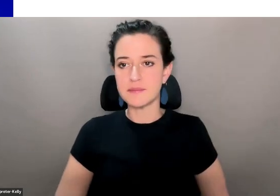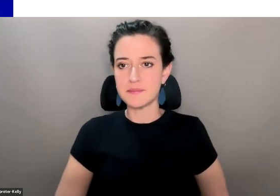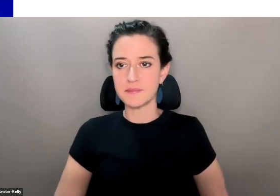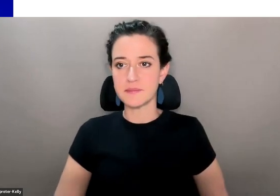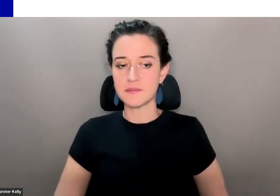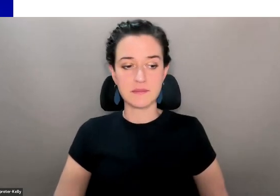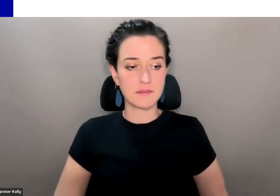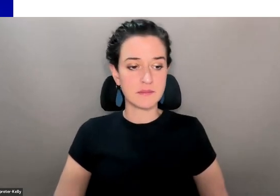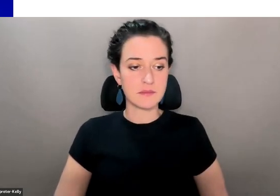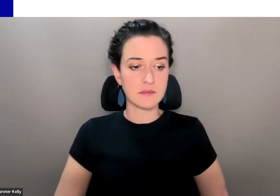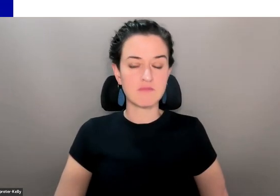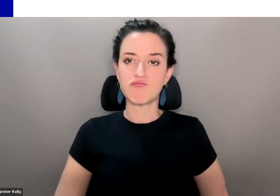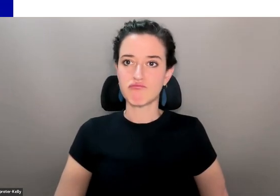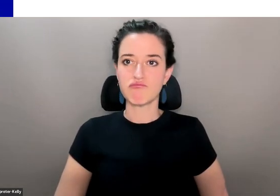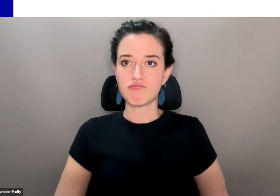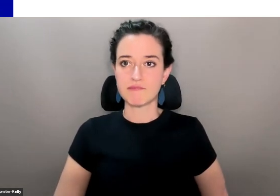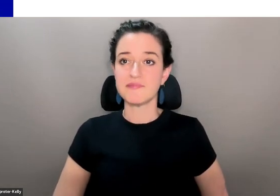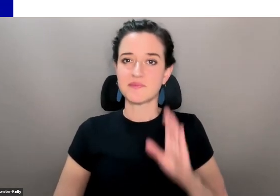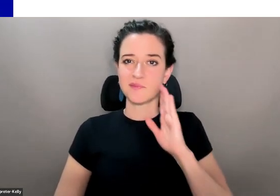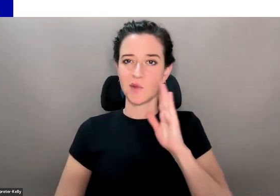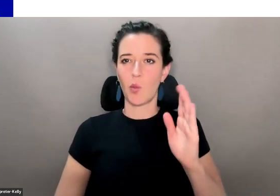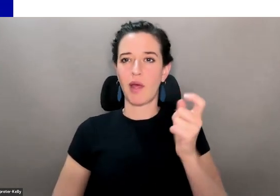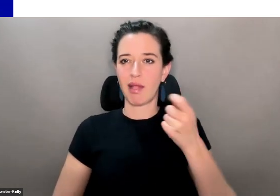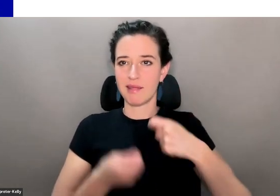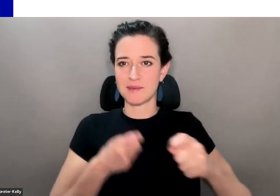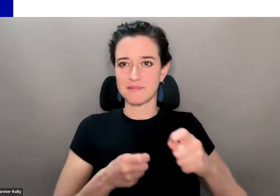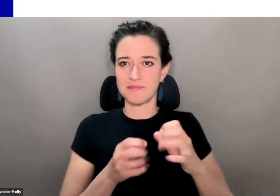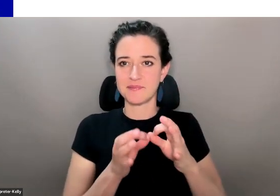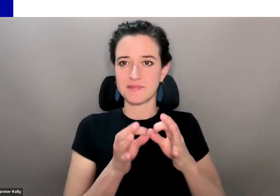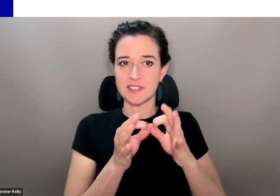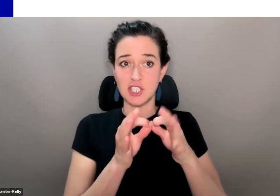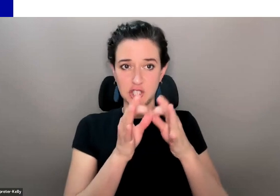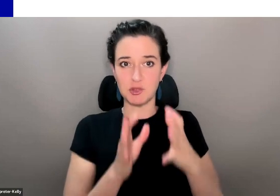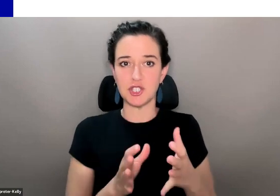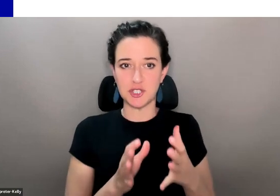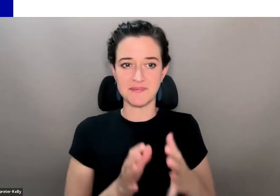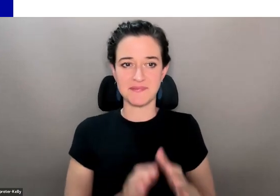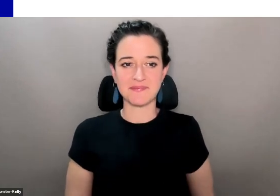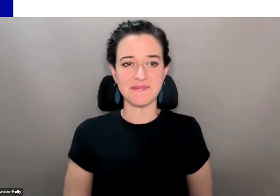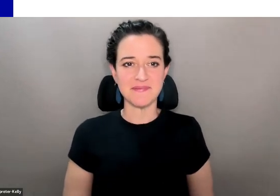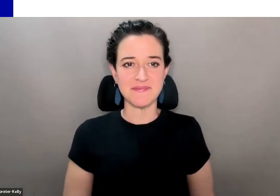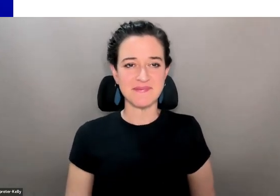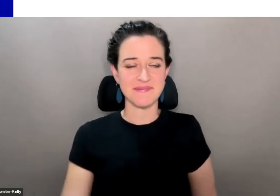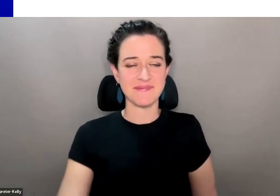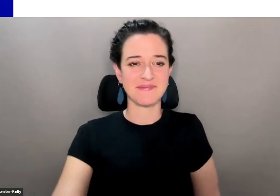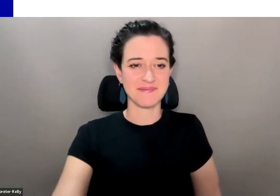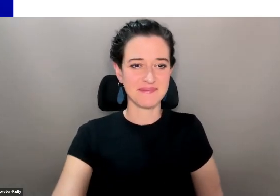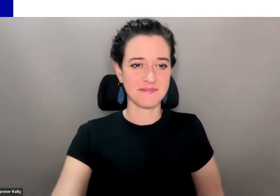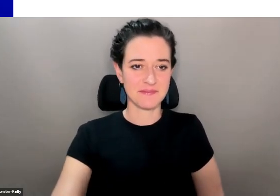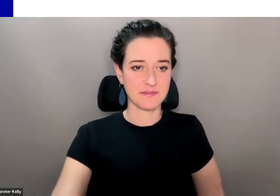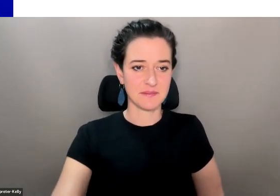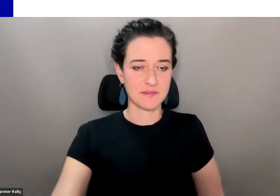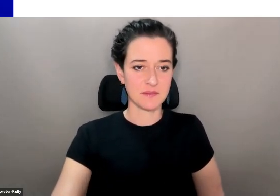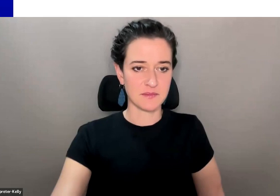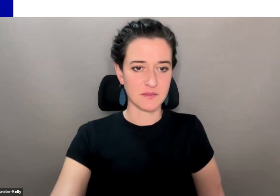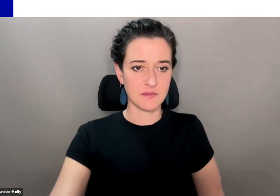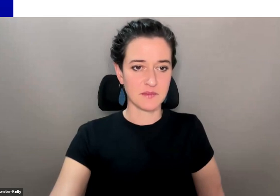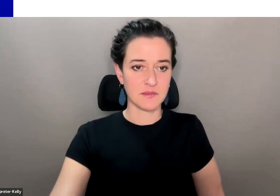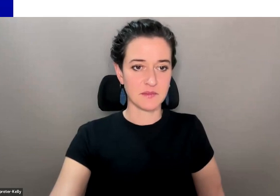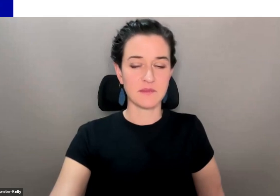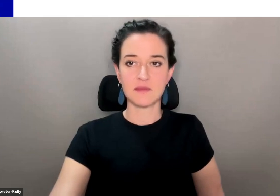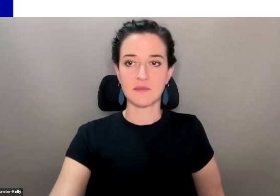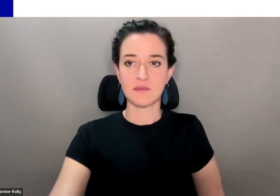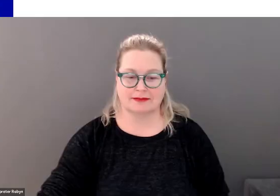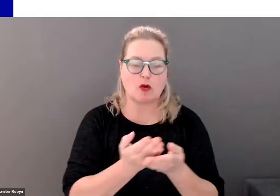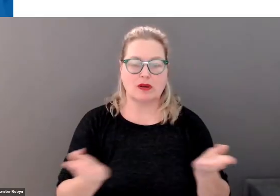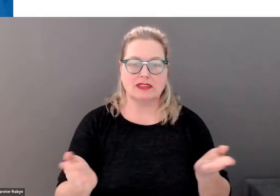And next slide, please. These are some of the resources. There's a fact sheet that we also published on